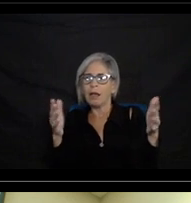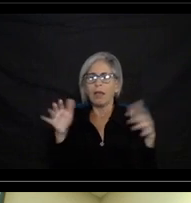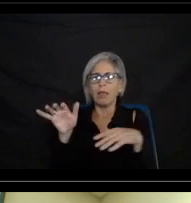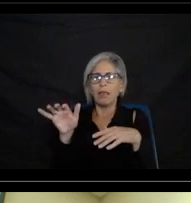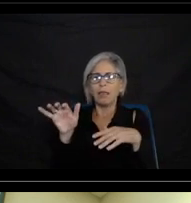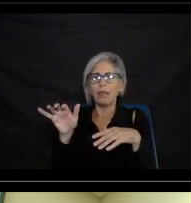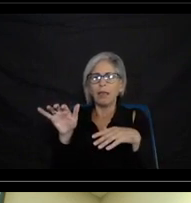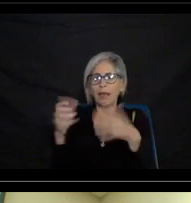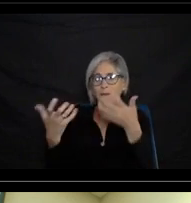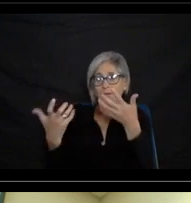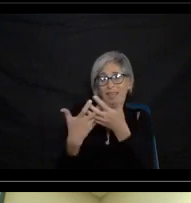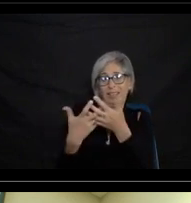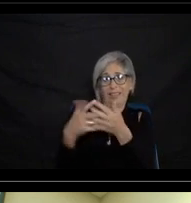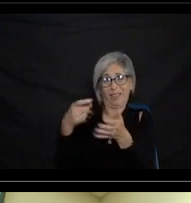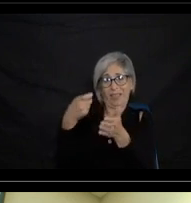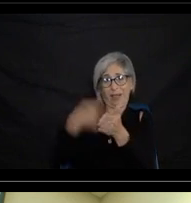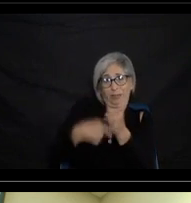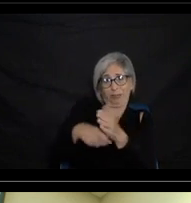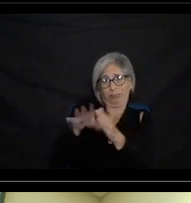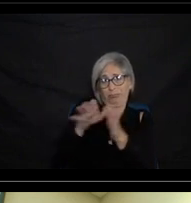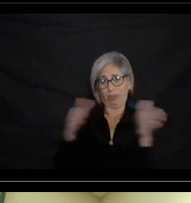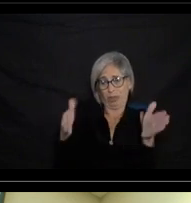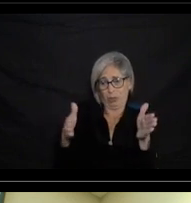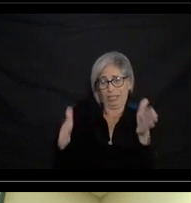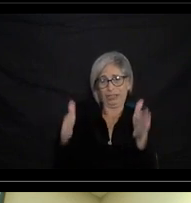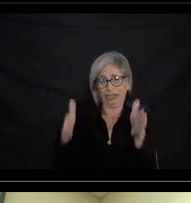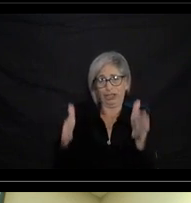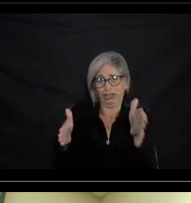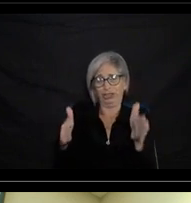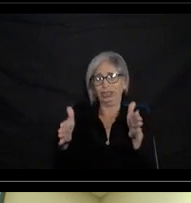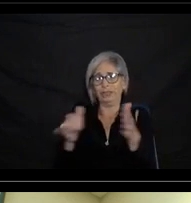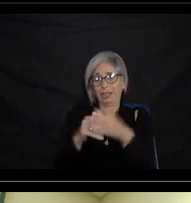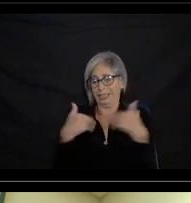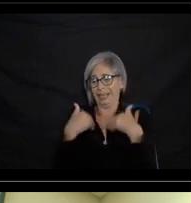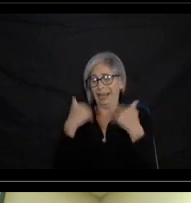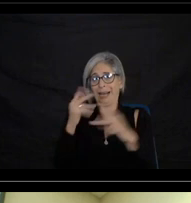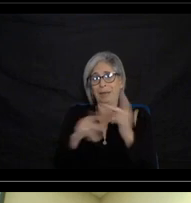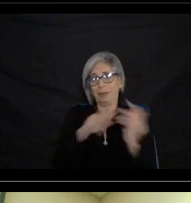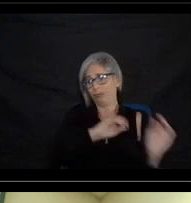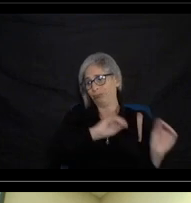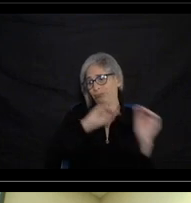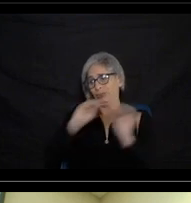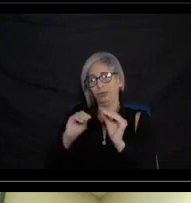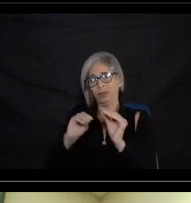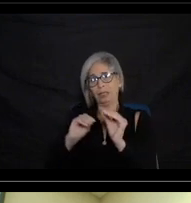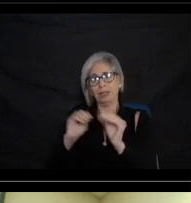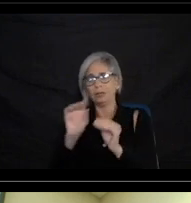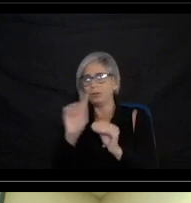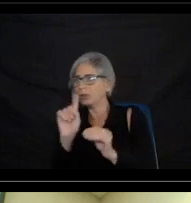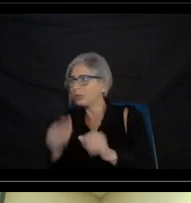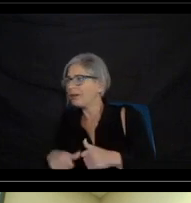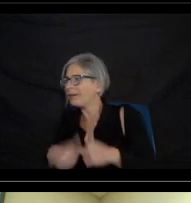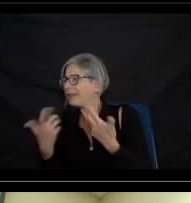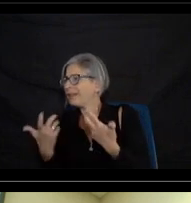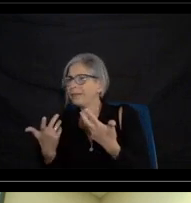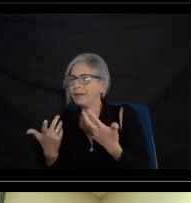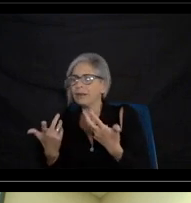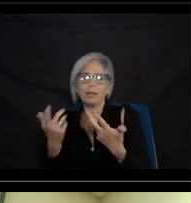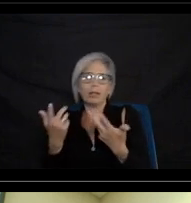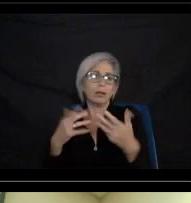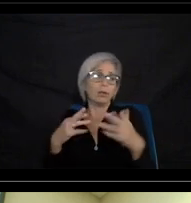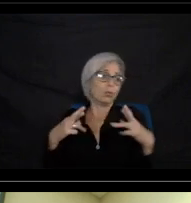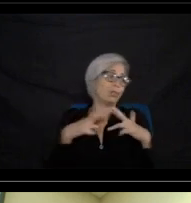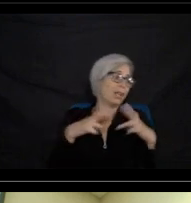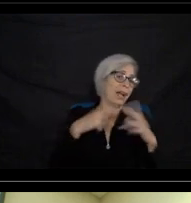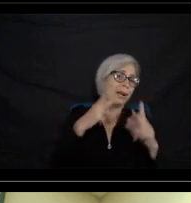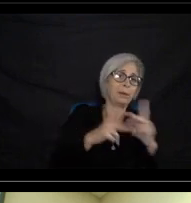in that price range that we really need in the city for those young people coming in that need a place to live. For maybe